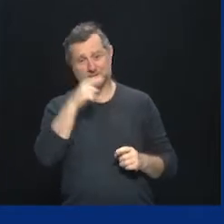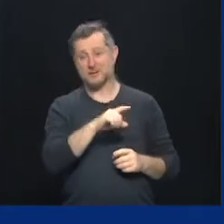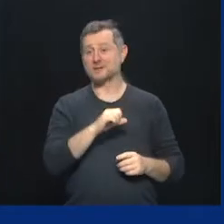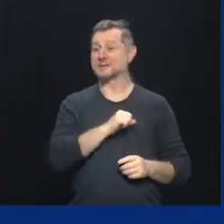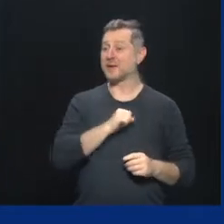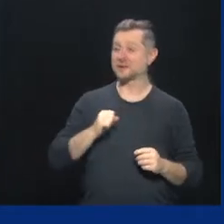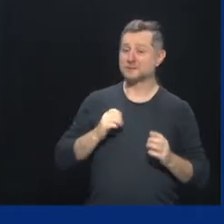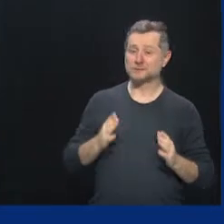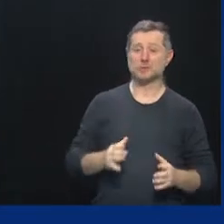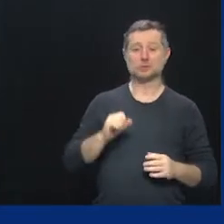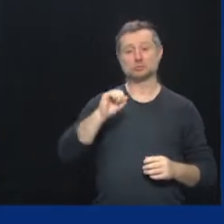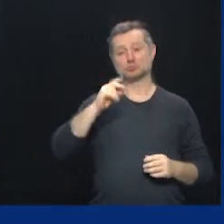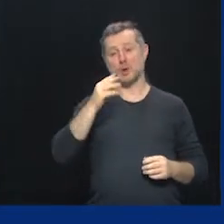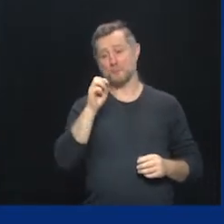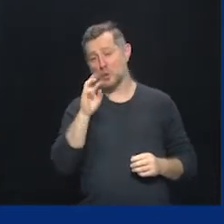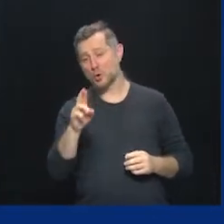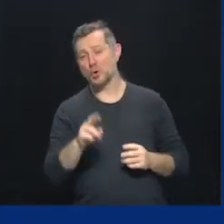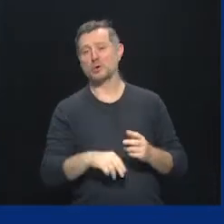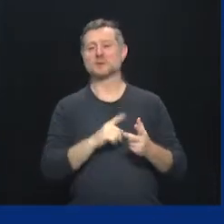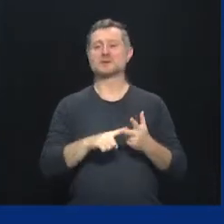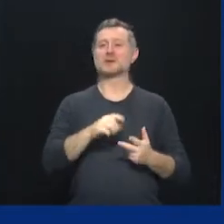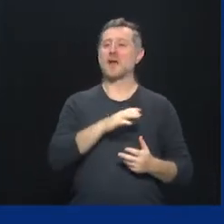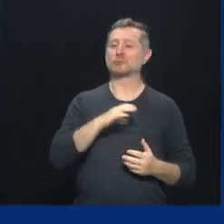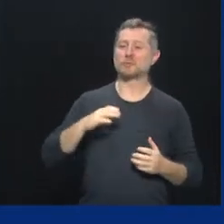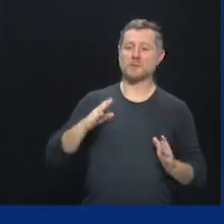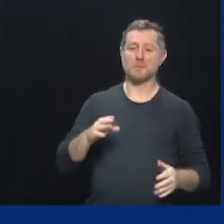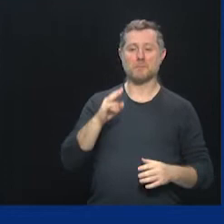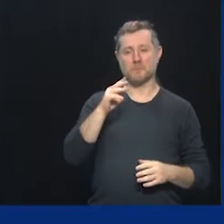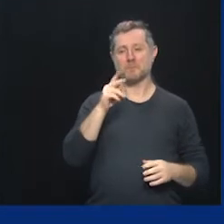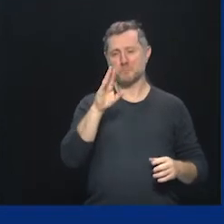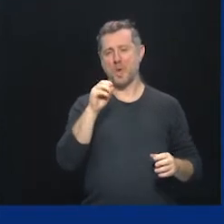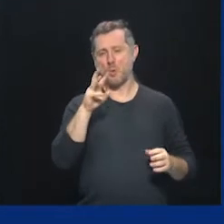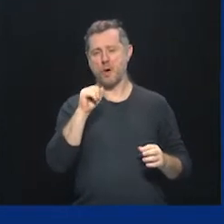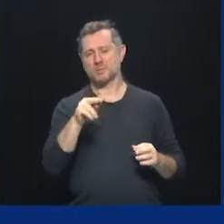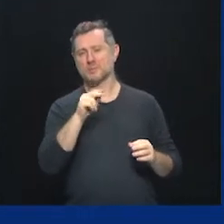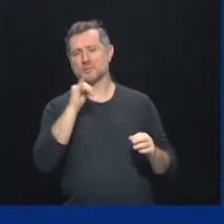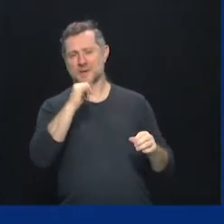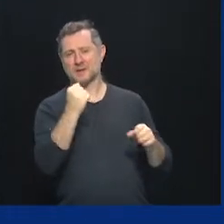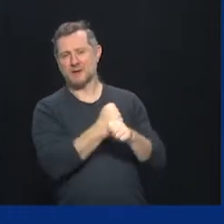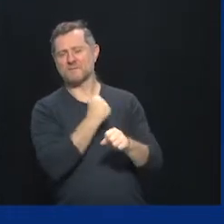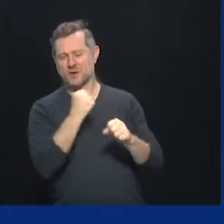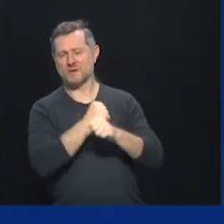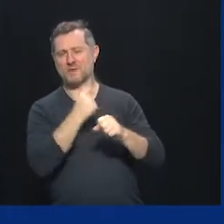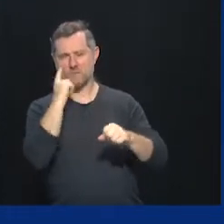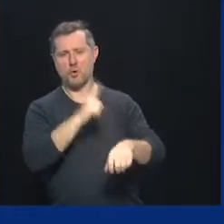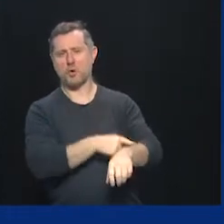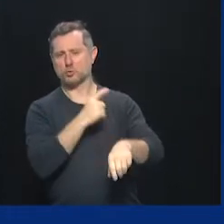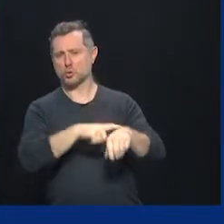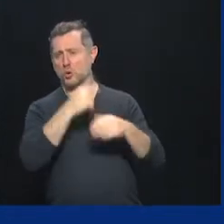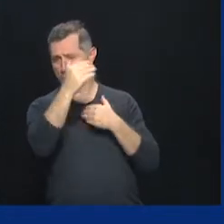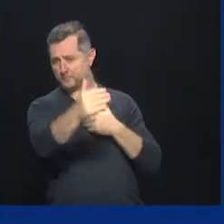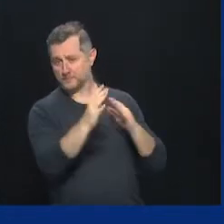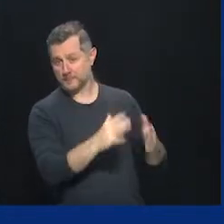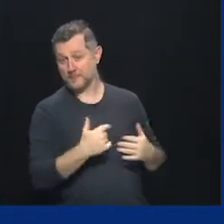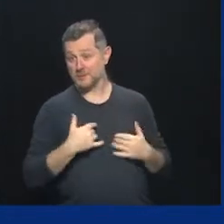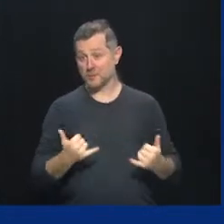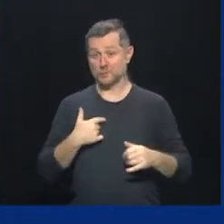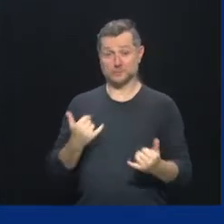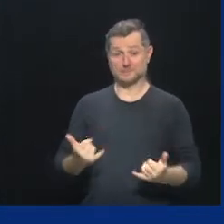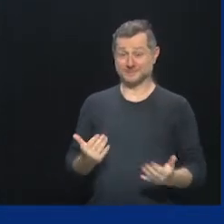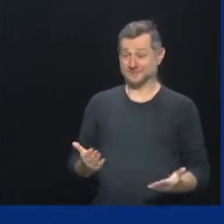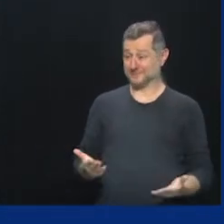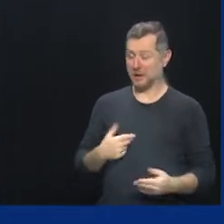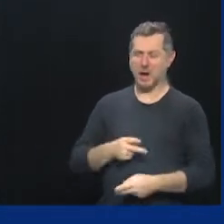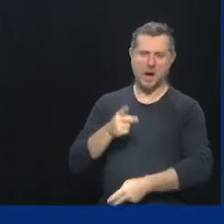Bowman and others are fighting for. Let's get that done. But that's longer term. In the short term, we're going to take care of the people right here on the ground. I want to thank everyone